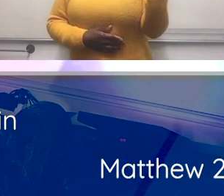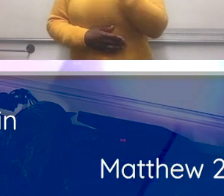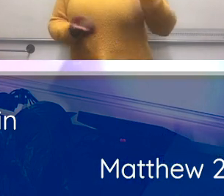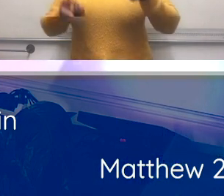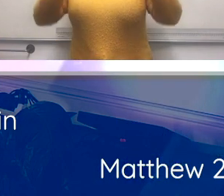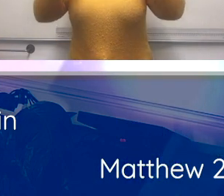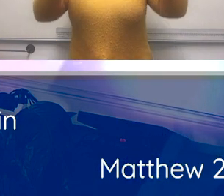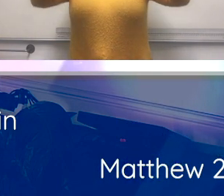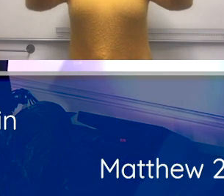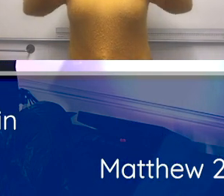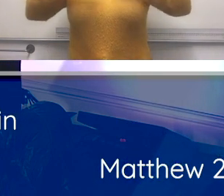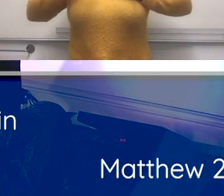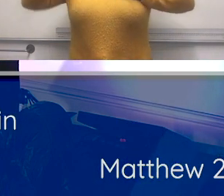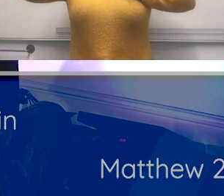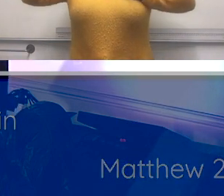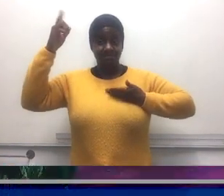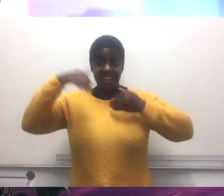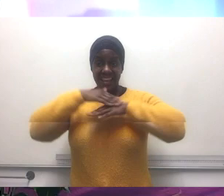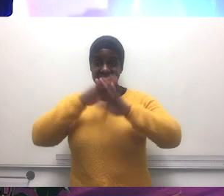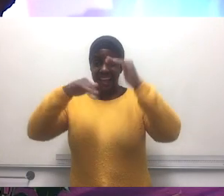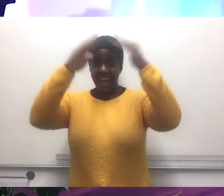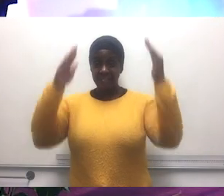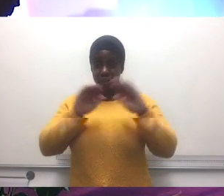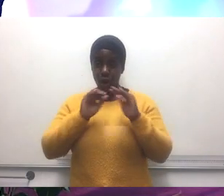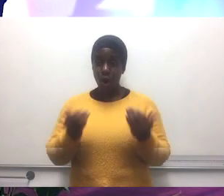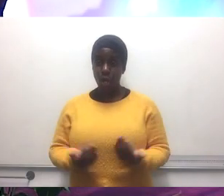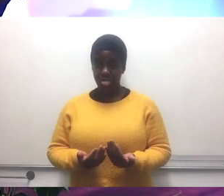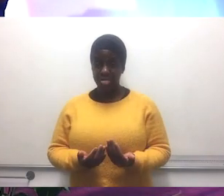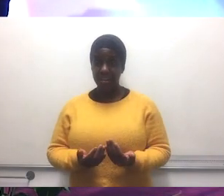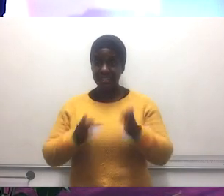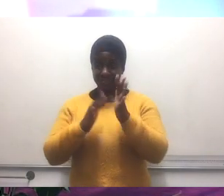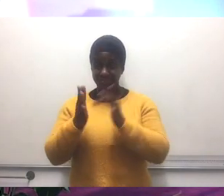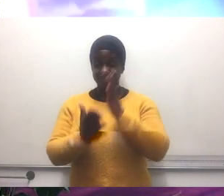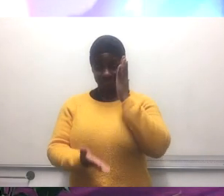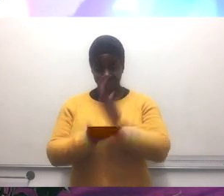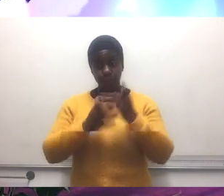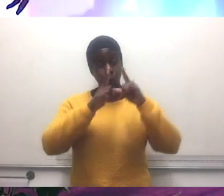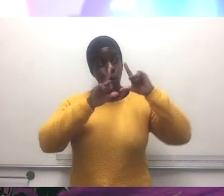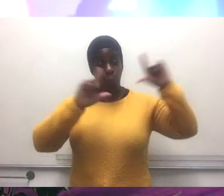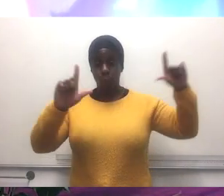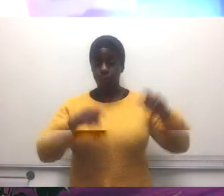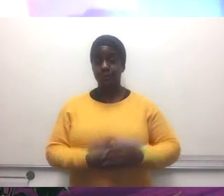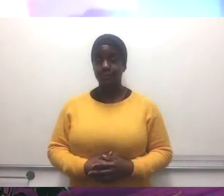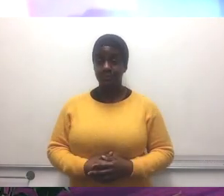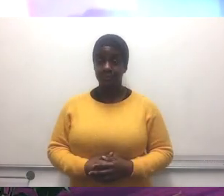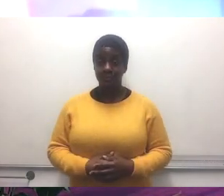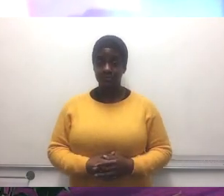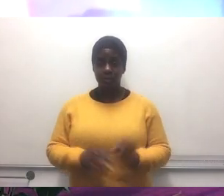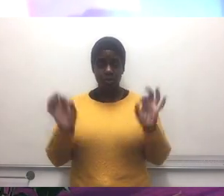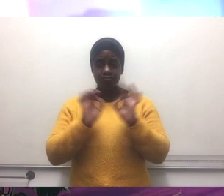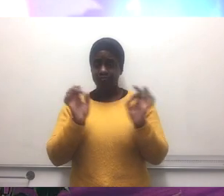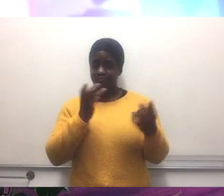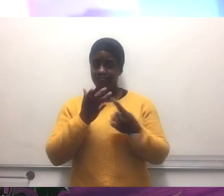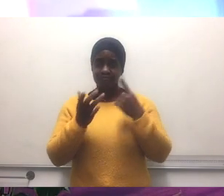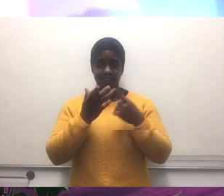given unto me in heaven and in earth. Jesus is Lord Supreme. There is no